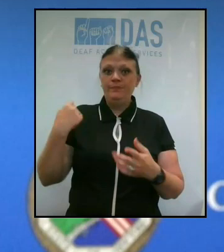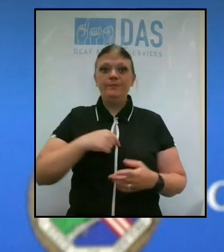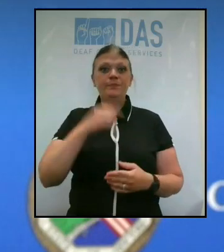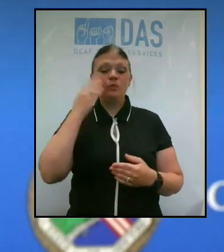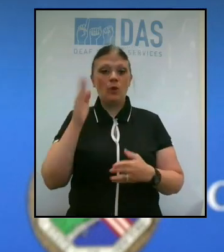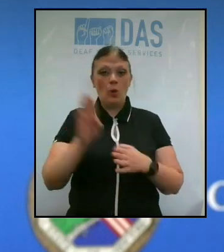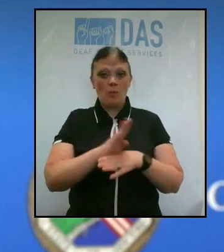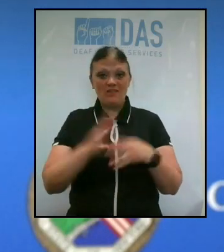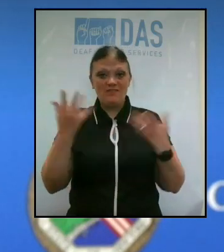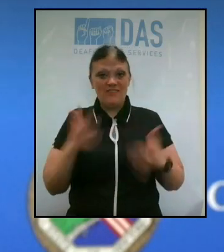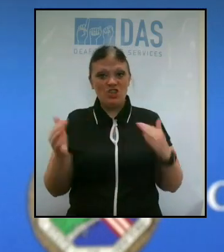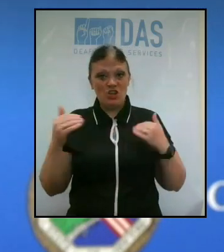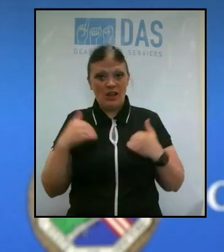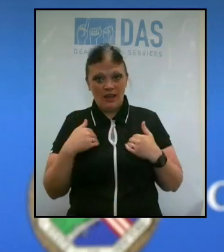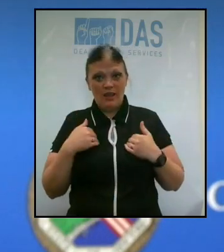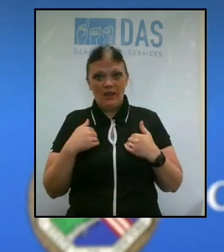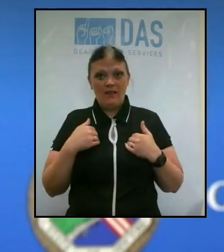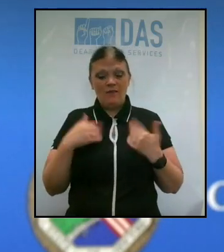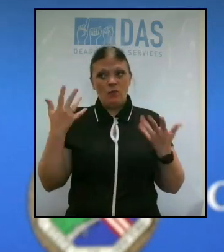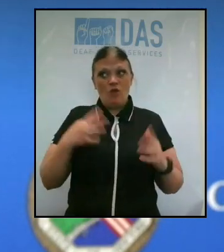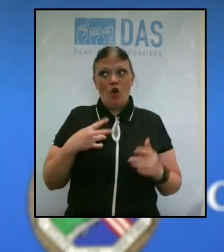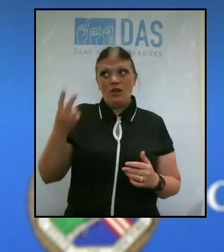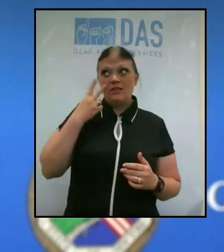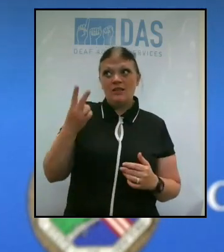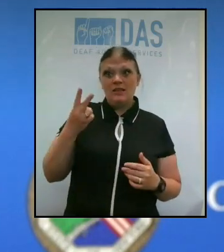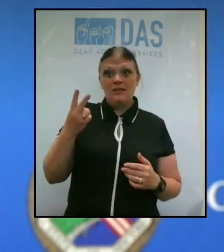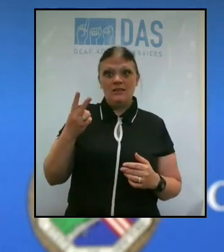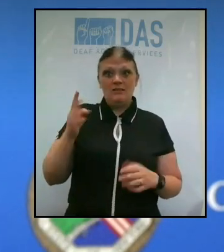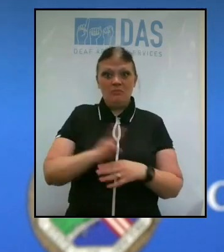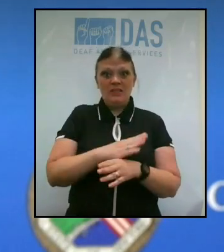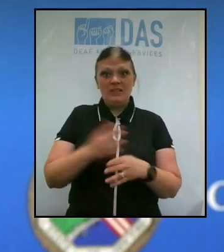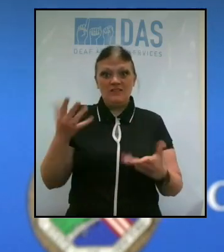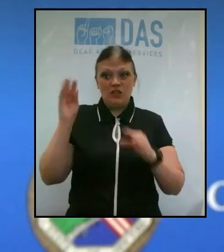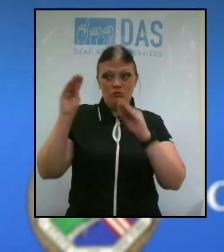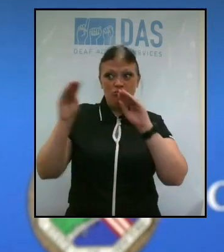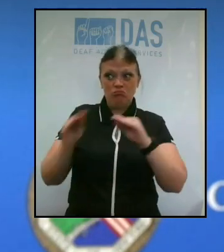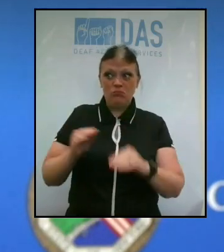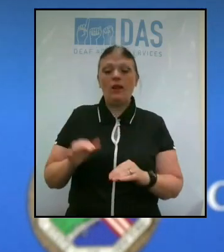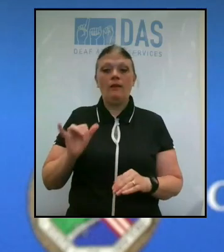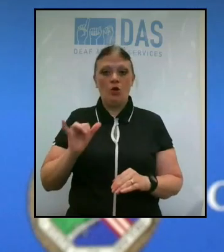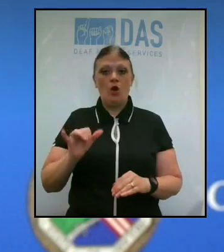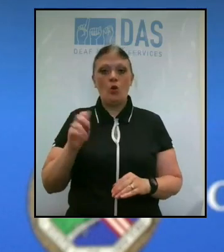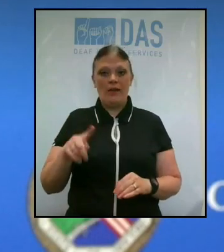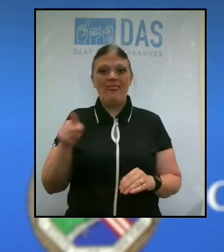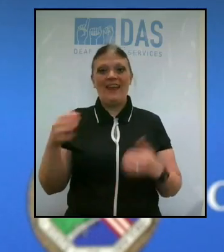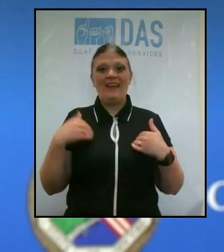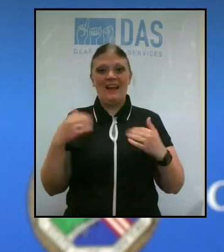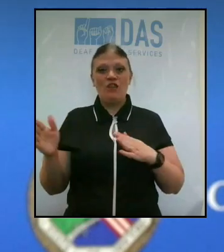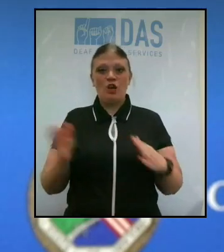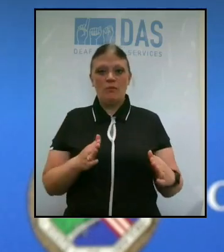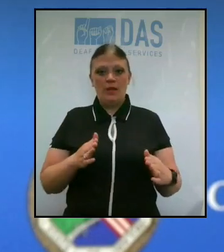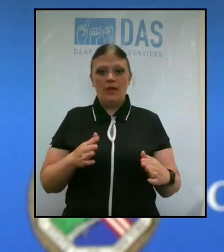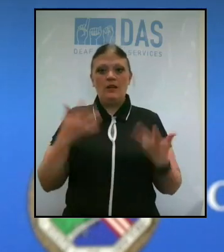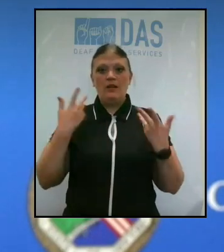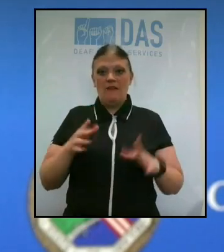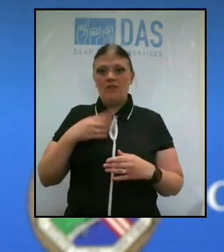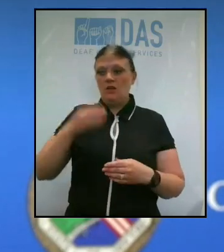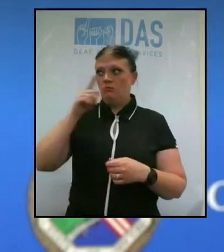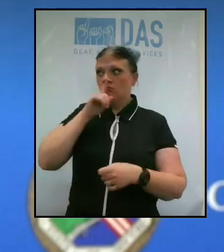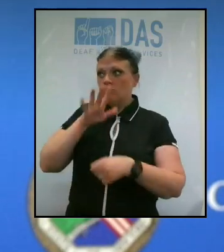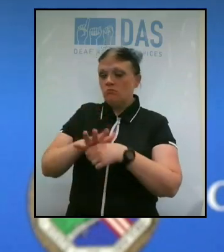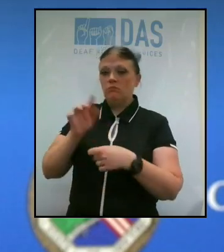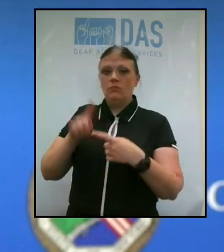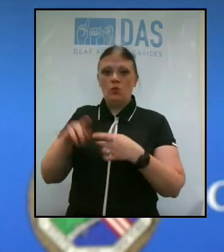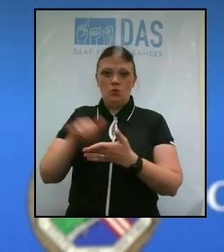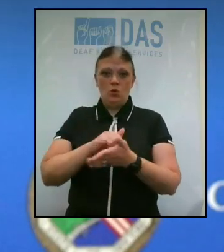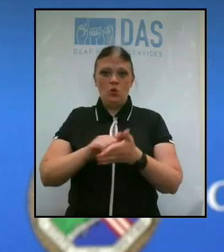And I have seen that there are some businesses in phase 2 that have already put together and say, at least they have a plan, and they've affirmed to New York State that they have